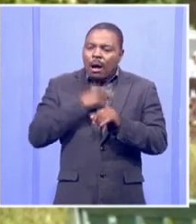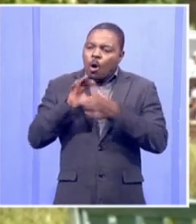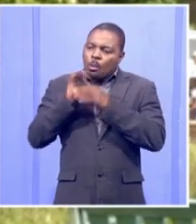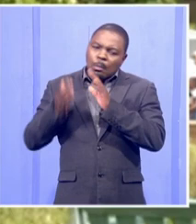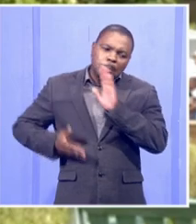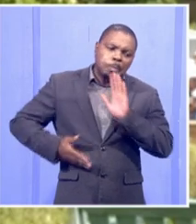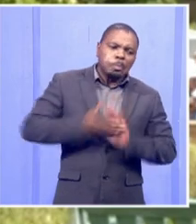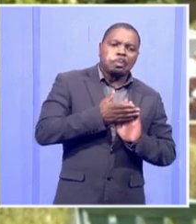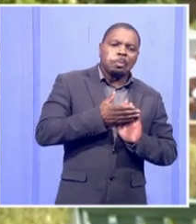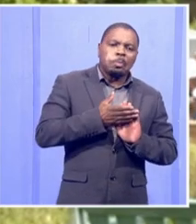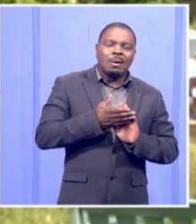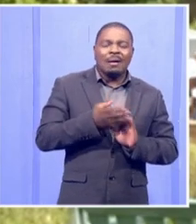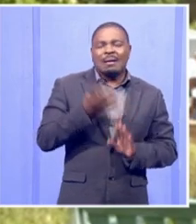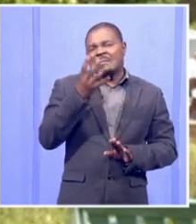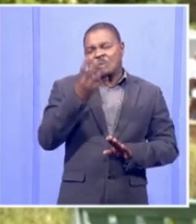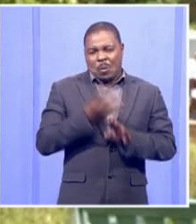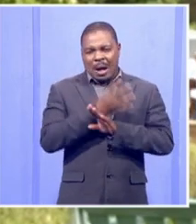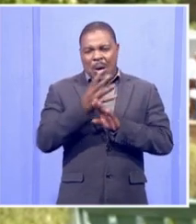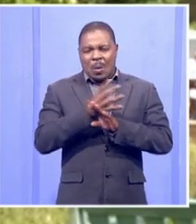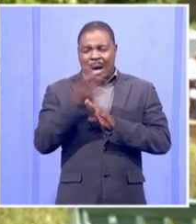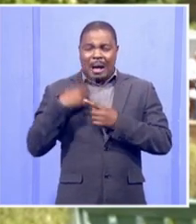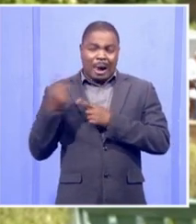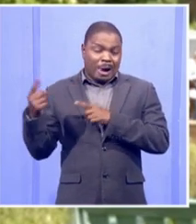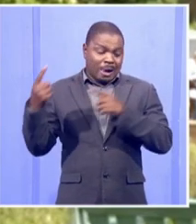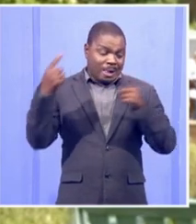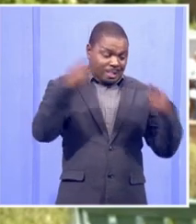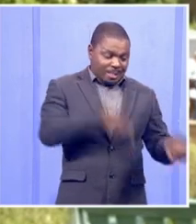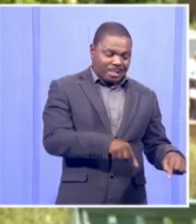it took me 4 hours from Kanduli to get